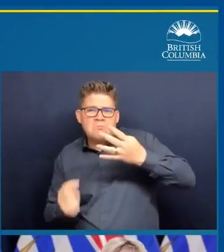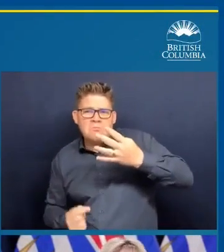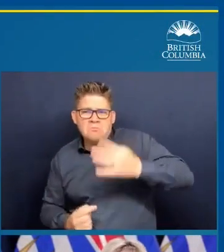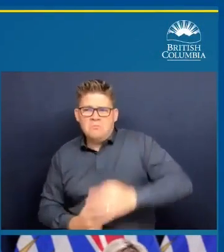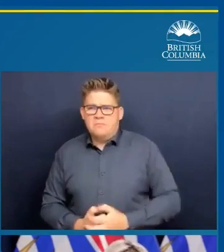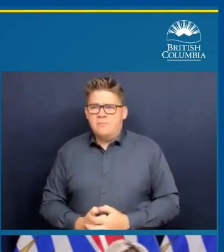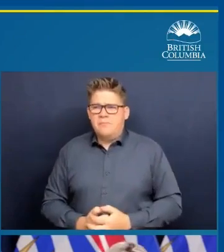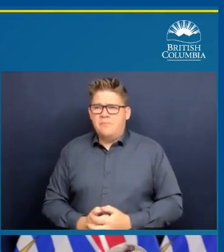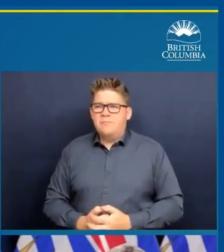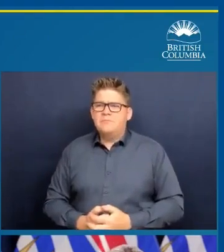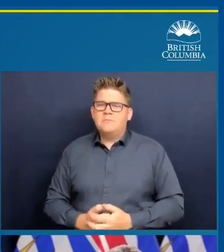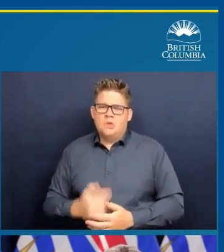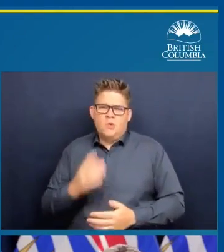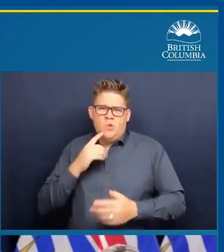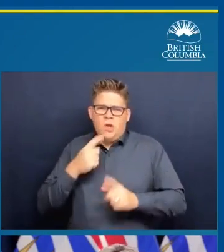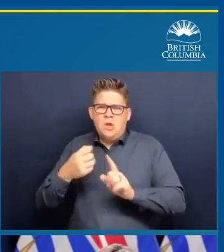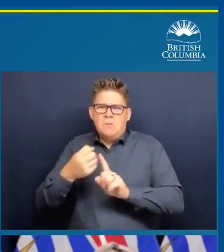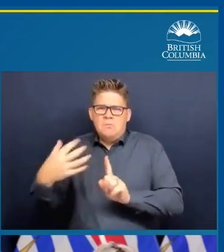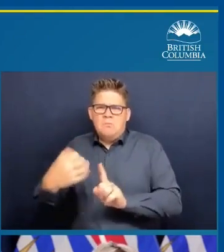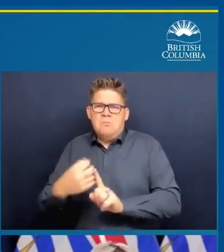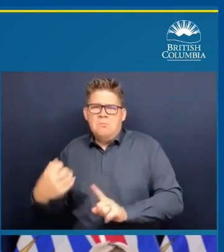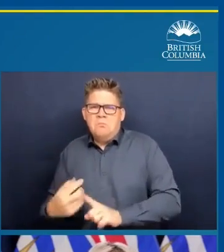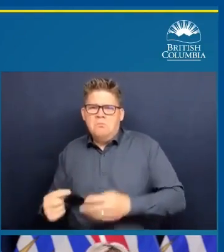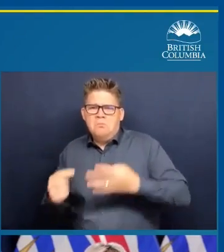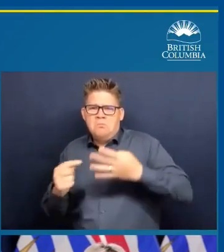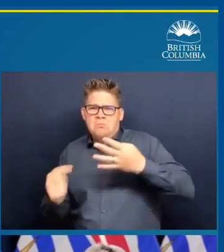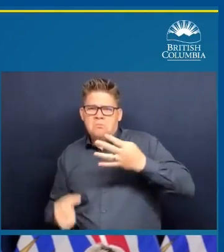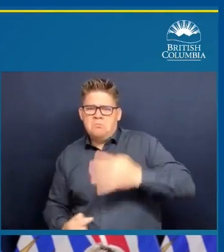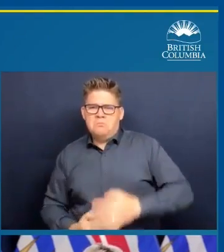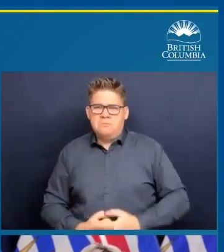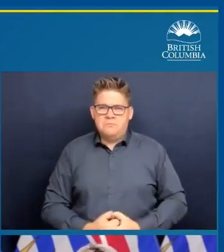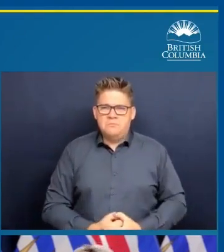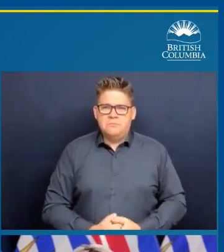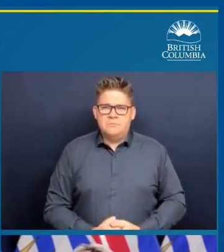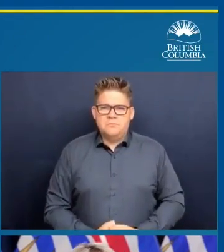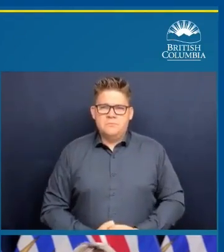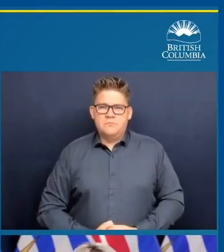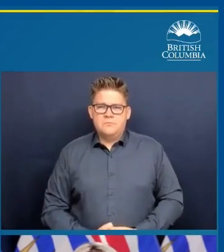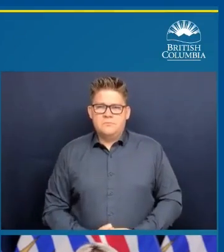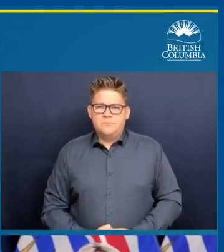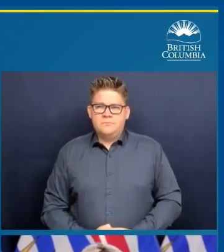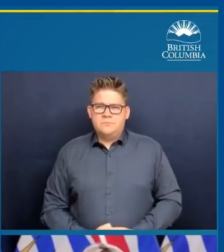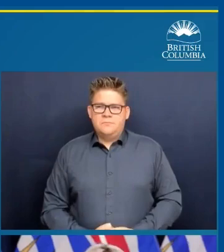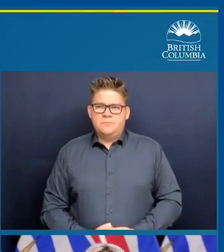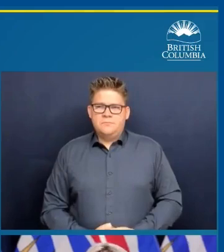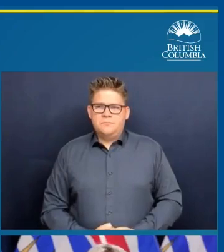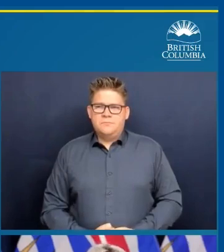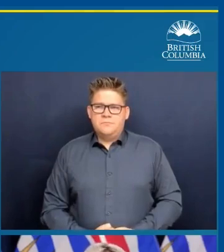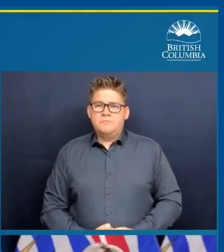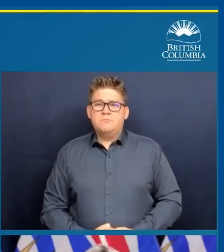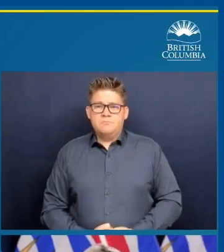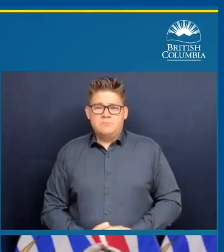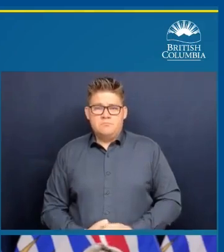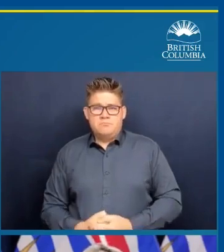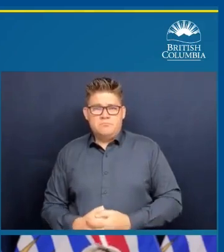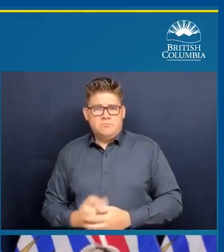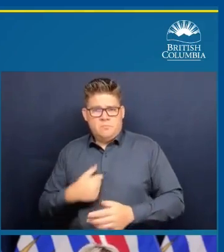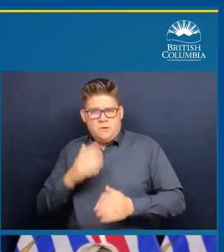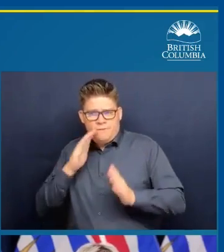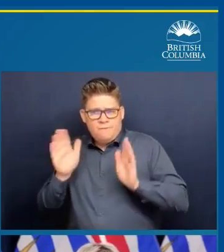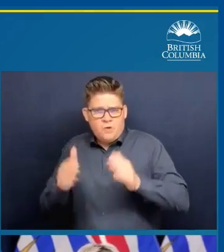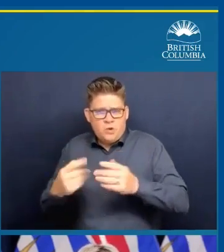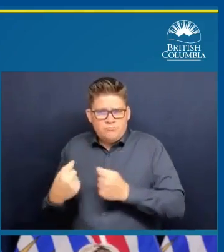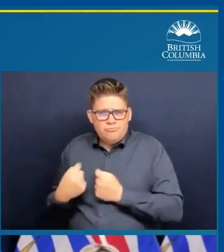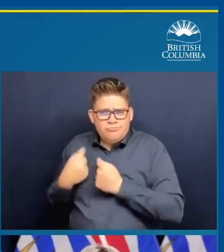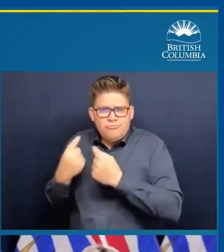through that now. Our focus throughout this pandemic and in every respiratory season prior to the pandemic